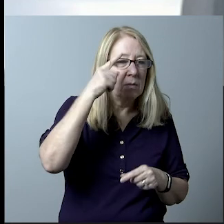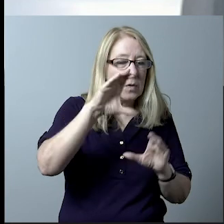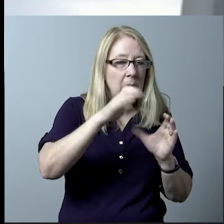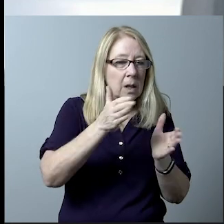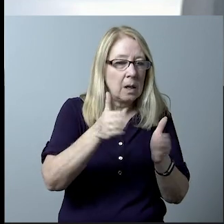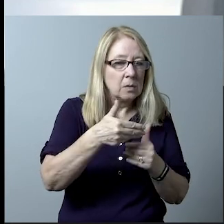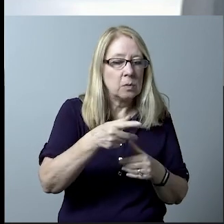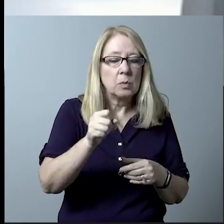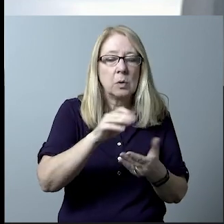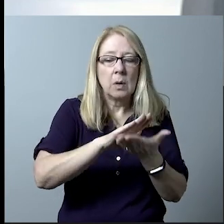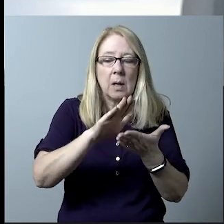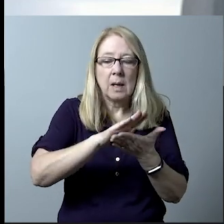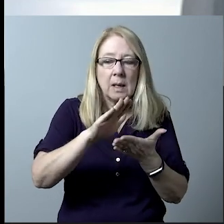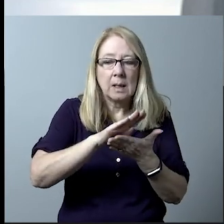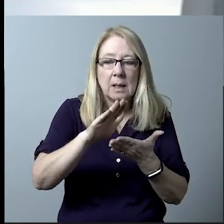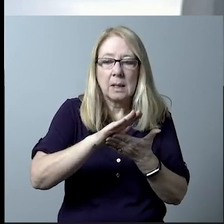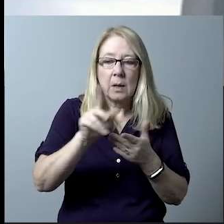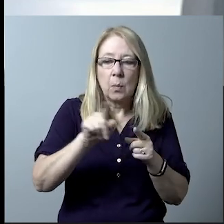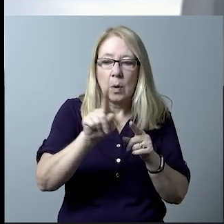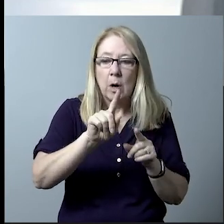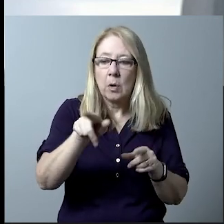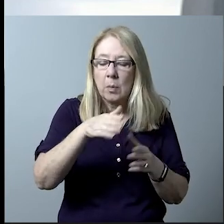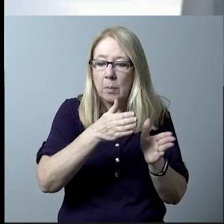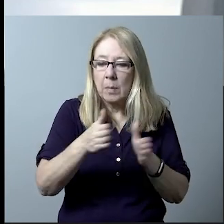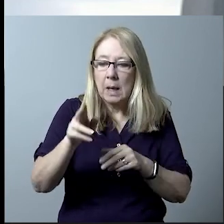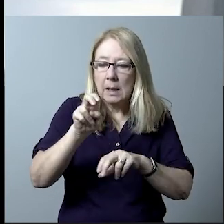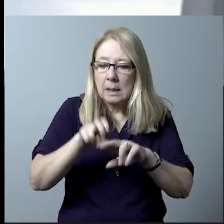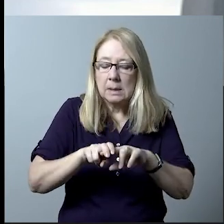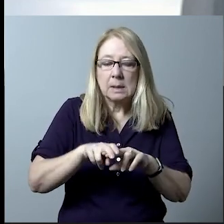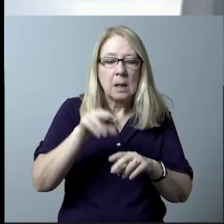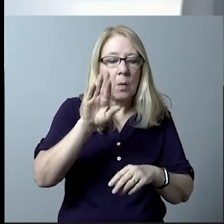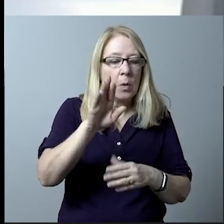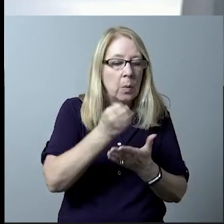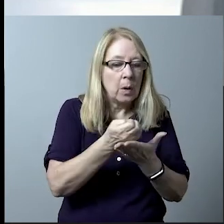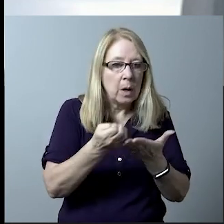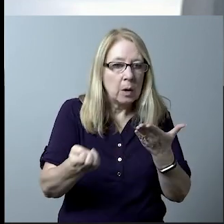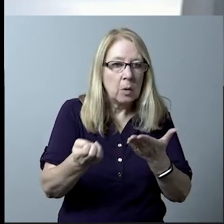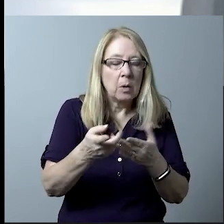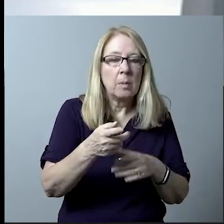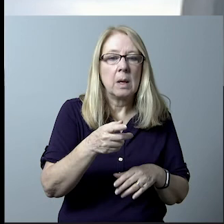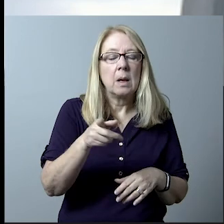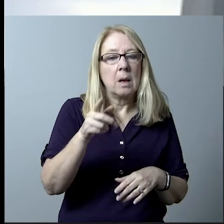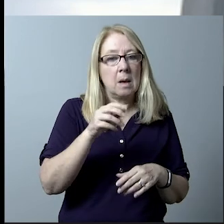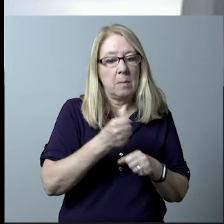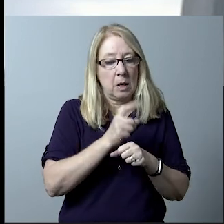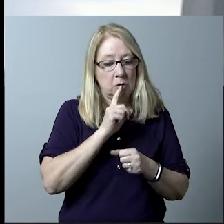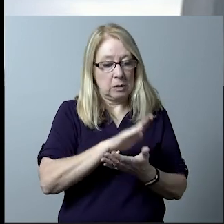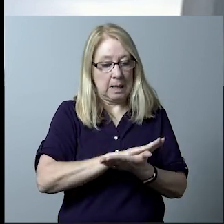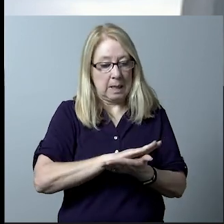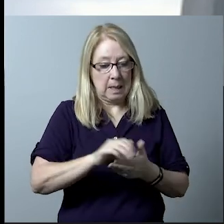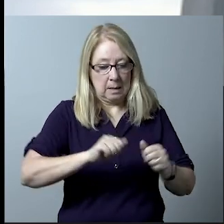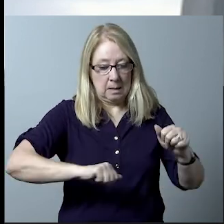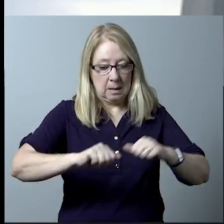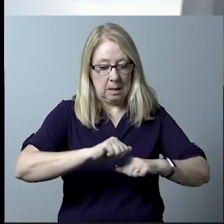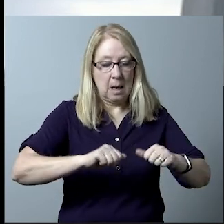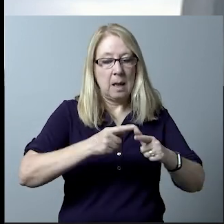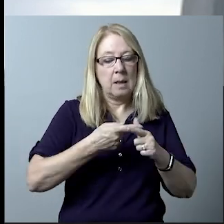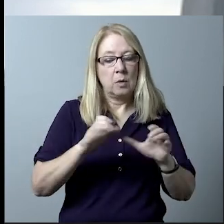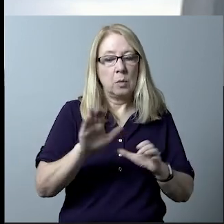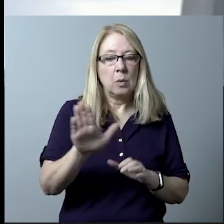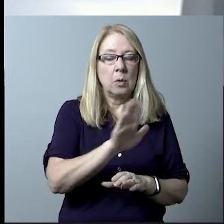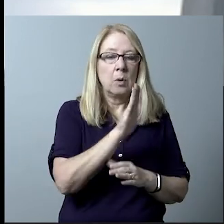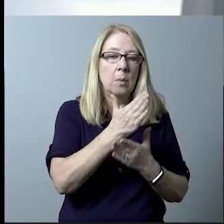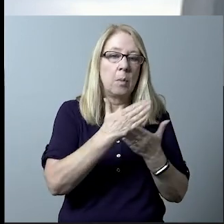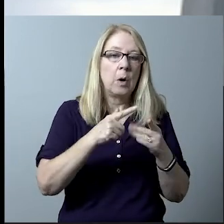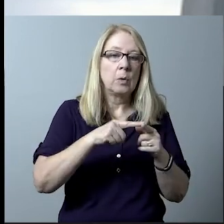too. So coming into your space, cleaning wherever you're going to be sitting, any equipment you might be working with, making sure it's disinfected,